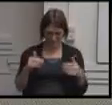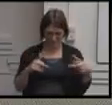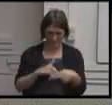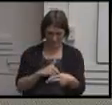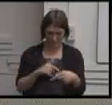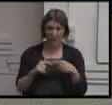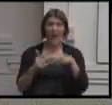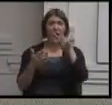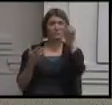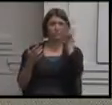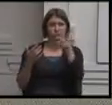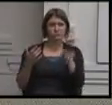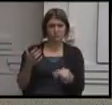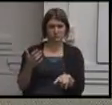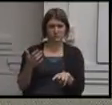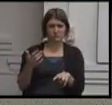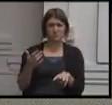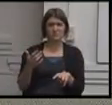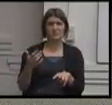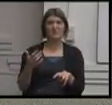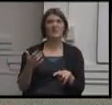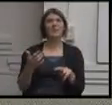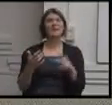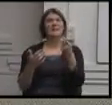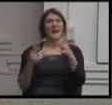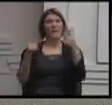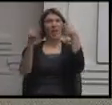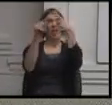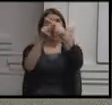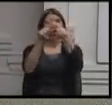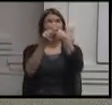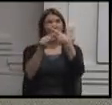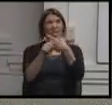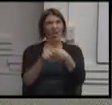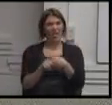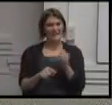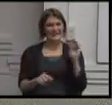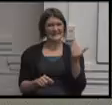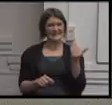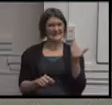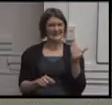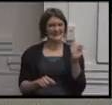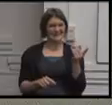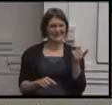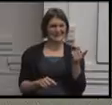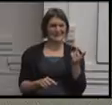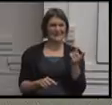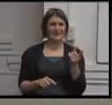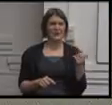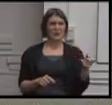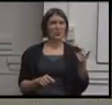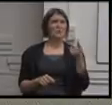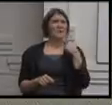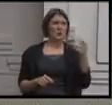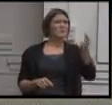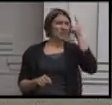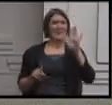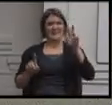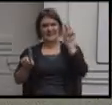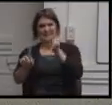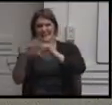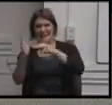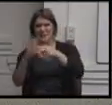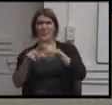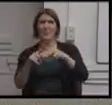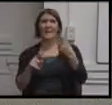that included a lot of contradictions. You're saying what you understand his intention to be, but if he's not